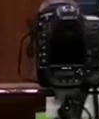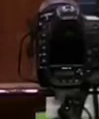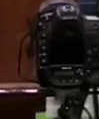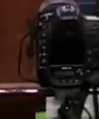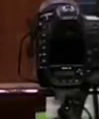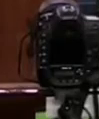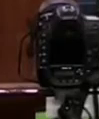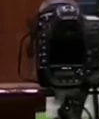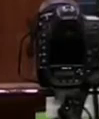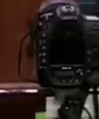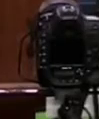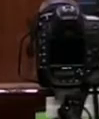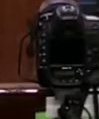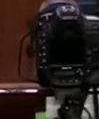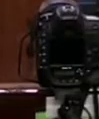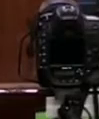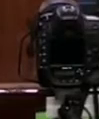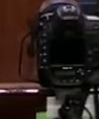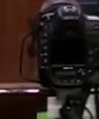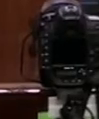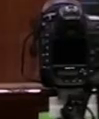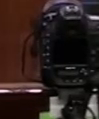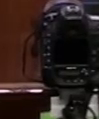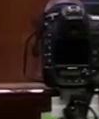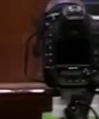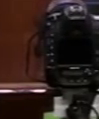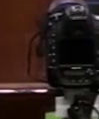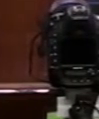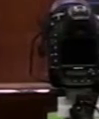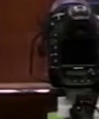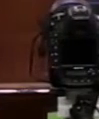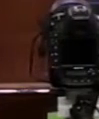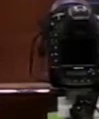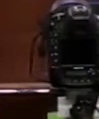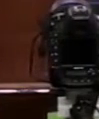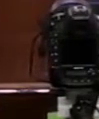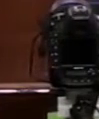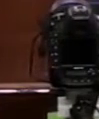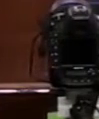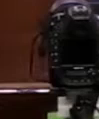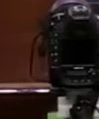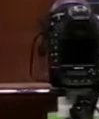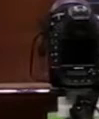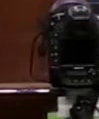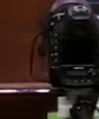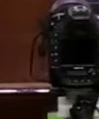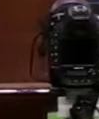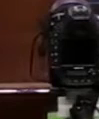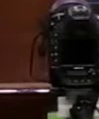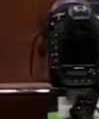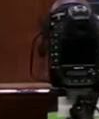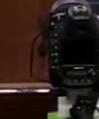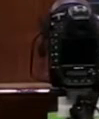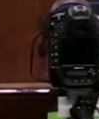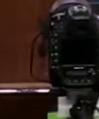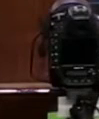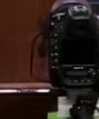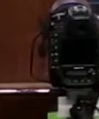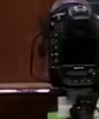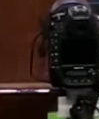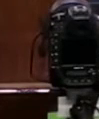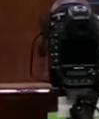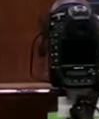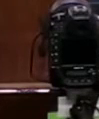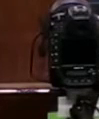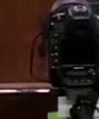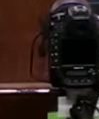Thank you, Mr. President, for your leadership. And let me take a moment to give some context for today's announcement. From day one, President